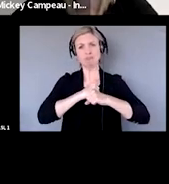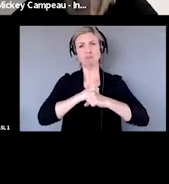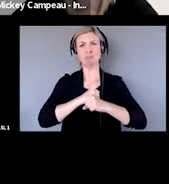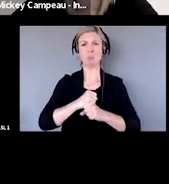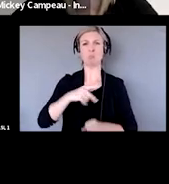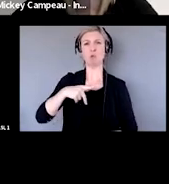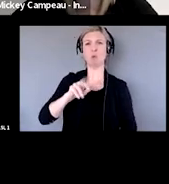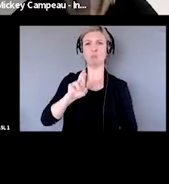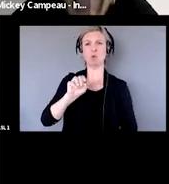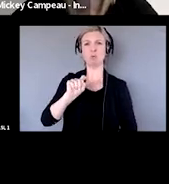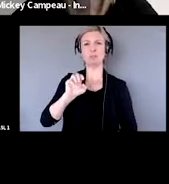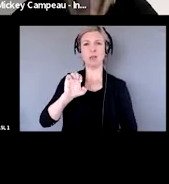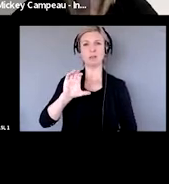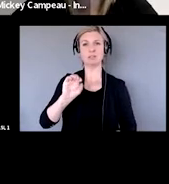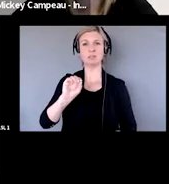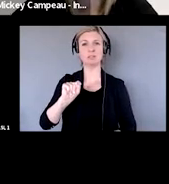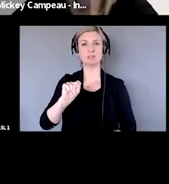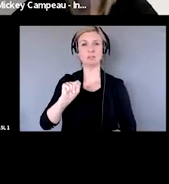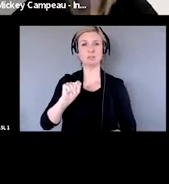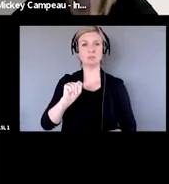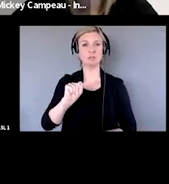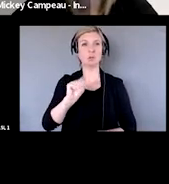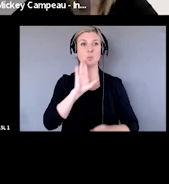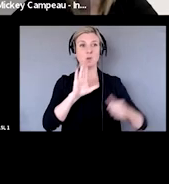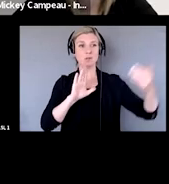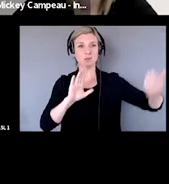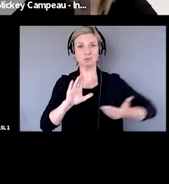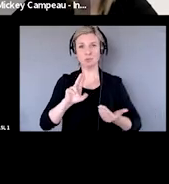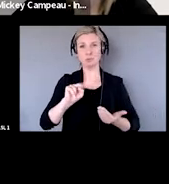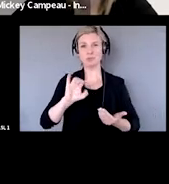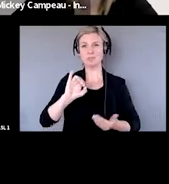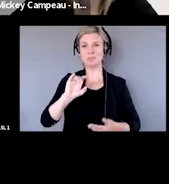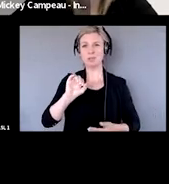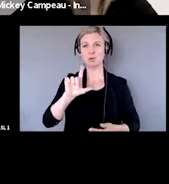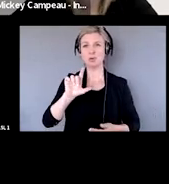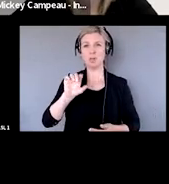the Canadian Intellectual Property Office.